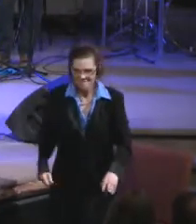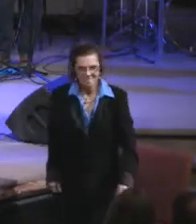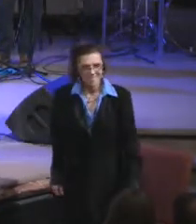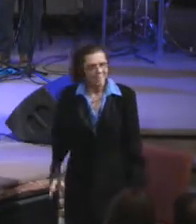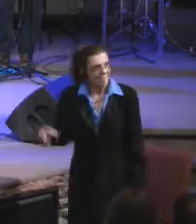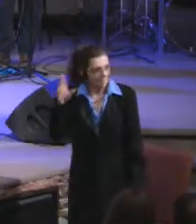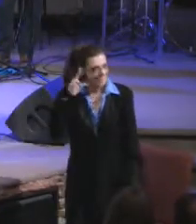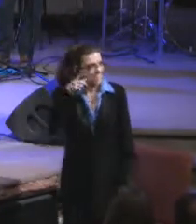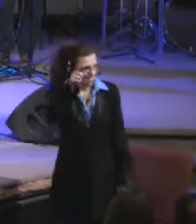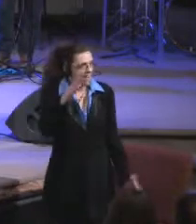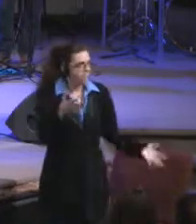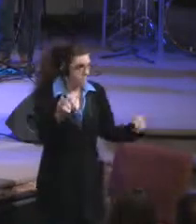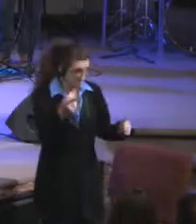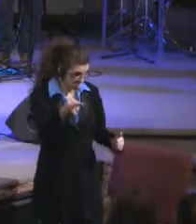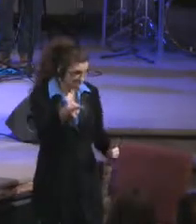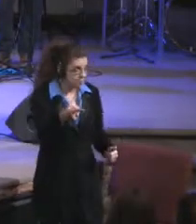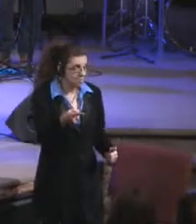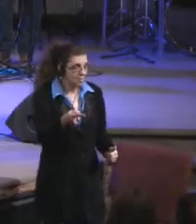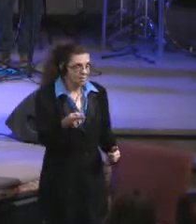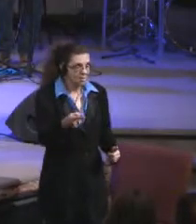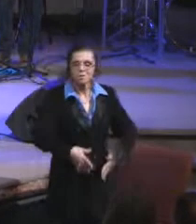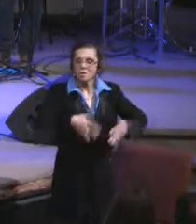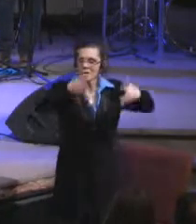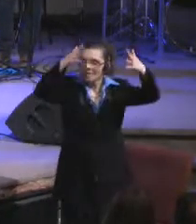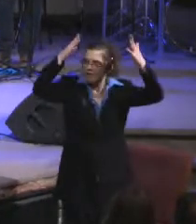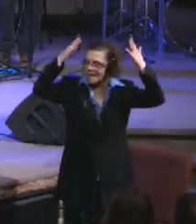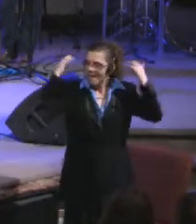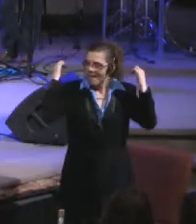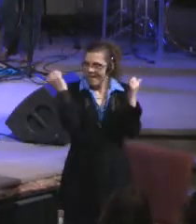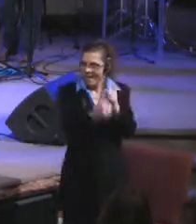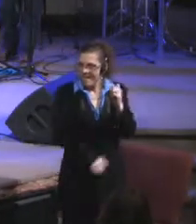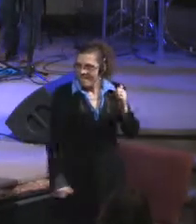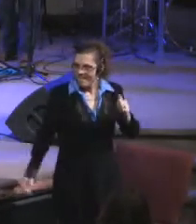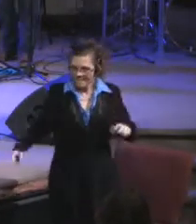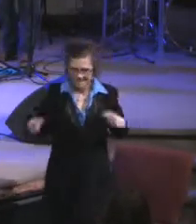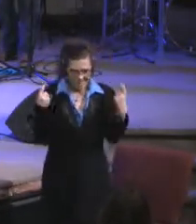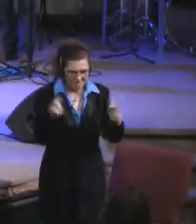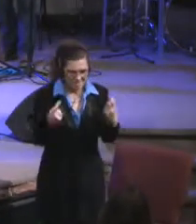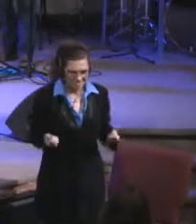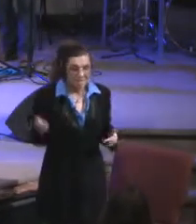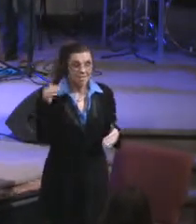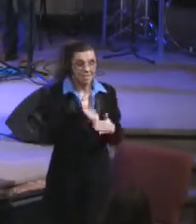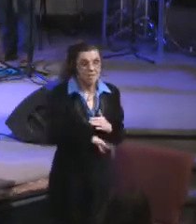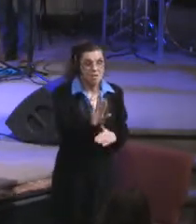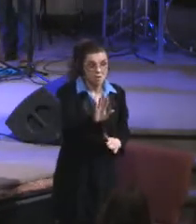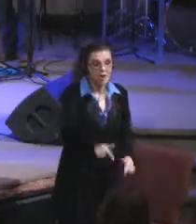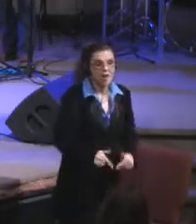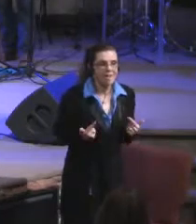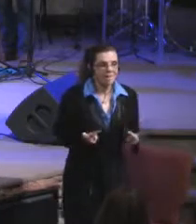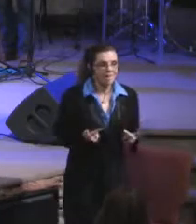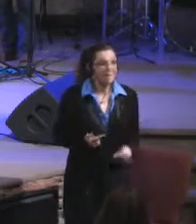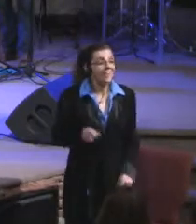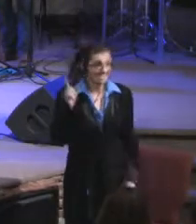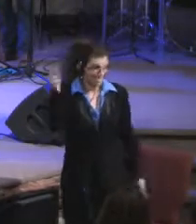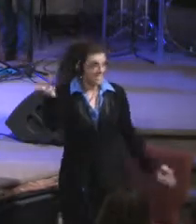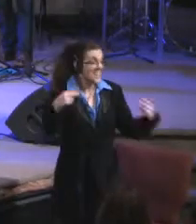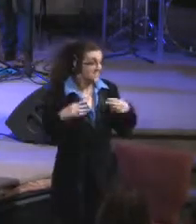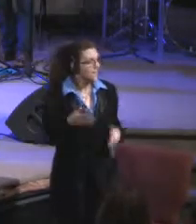Listen, God wants you to overcome every obstacle in your life because he has something better for